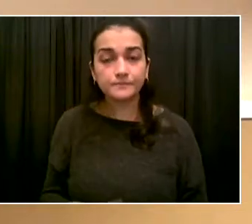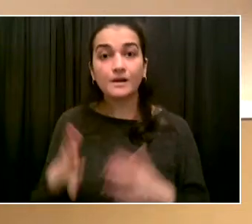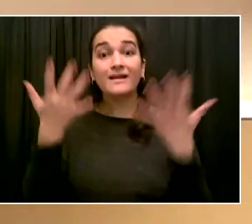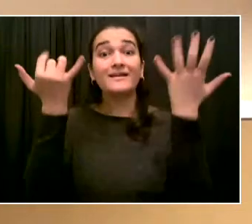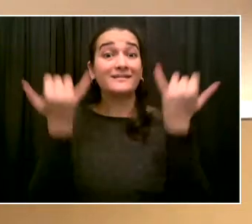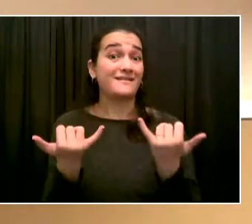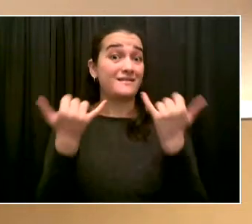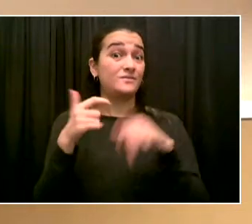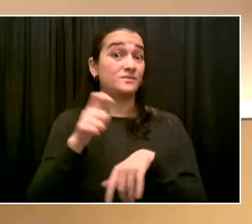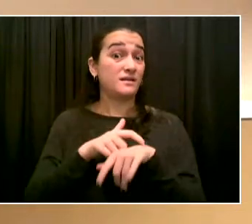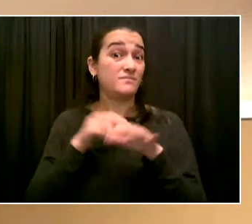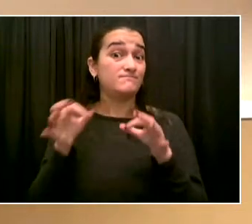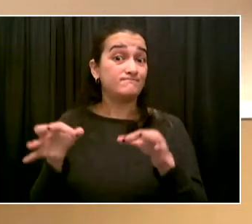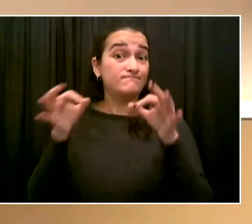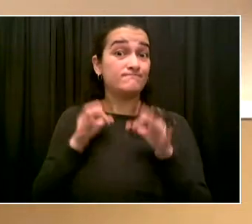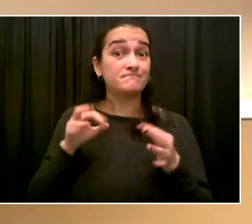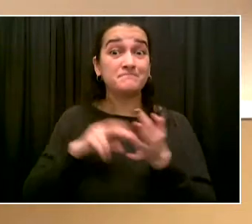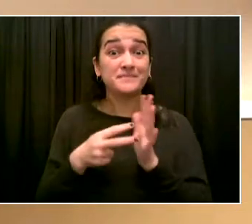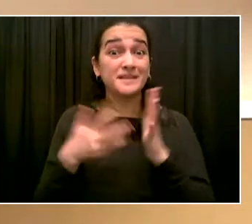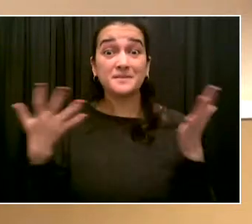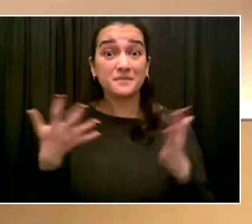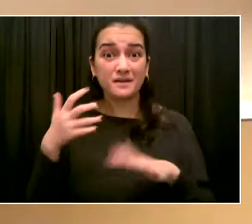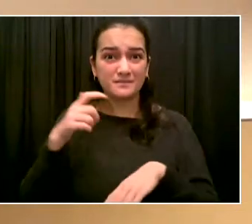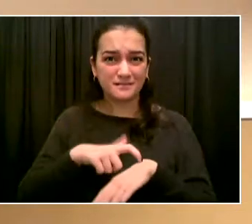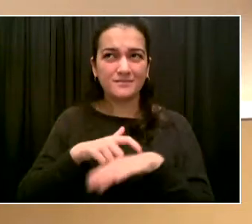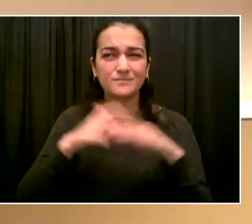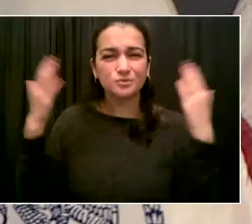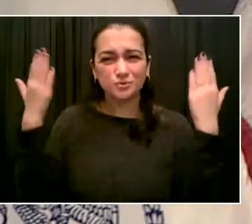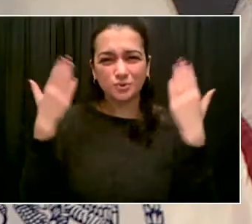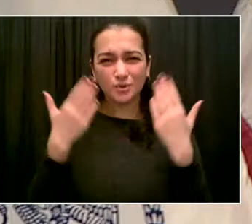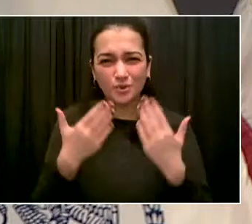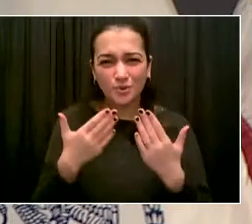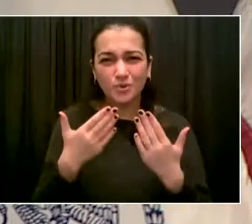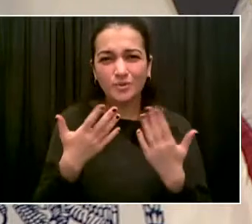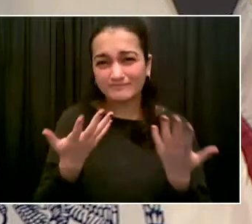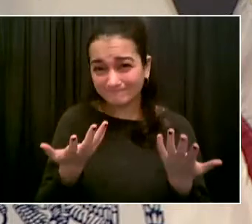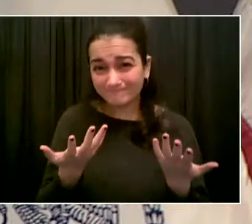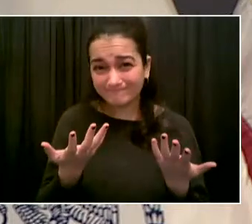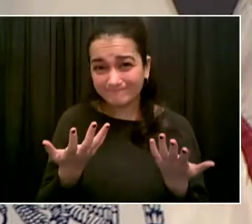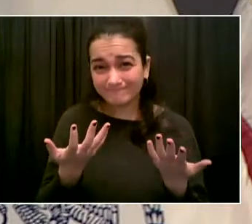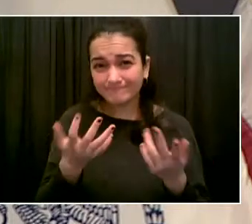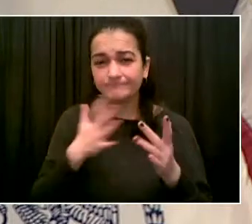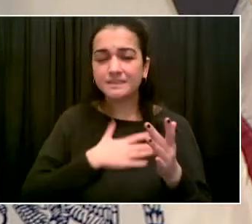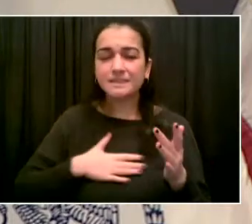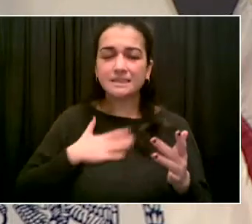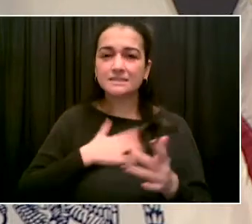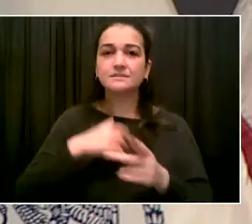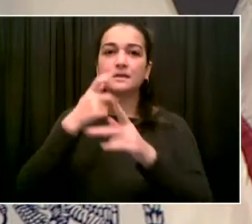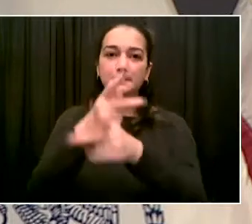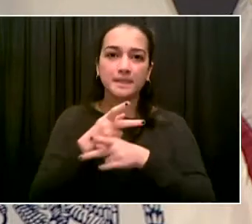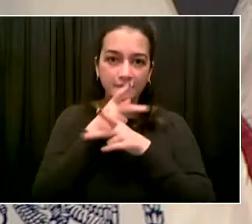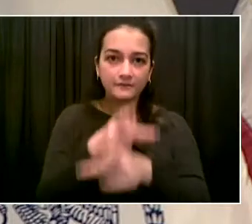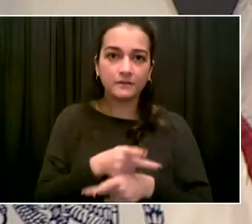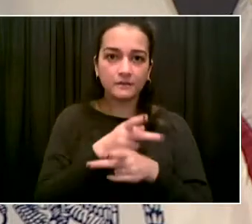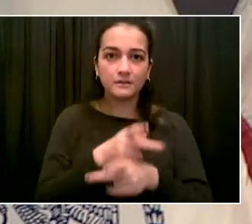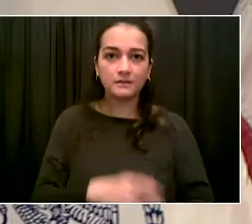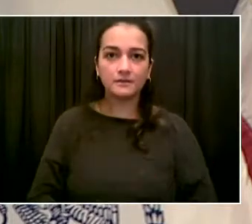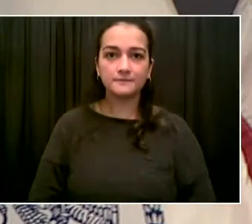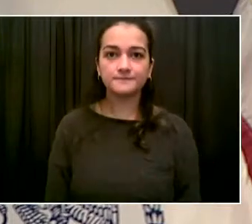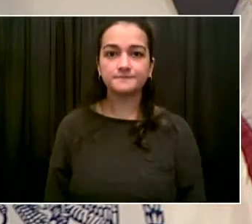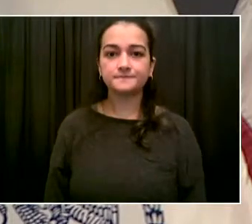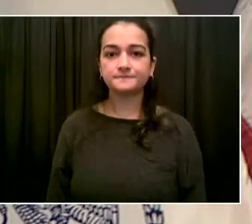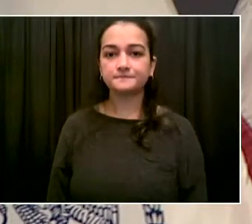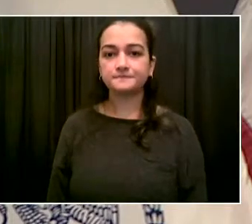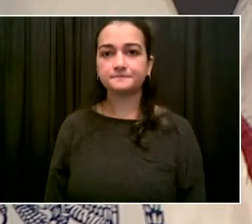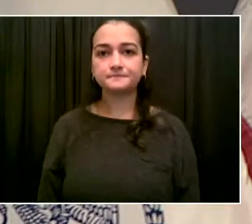this, and we stand ready to contribute our part. Thank you very much. Go ahead, Gersh. All right, well, since you're thanking me for that, let's stay on that